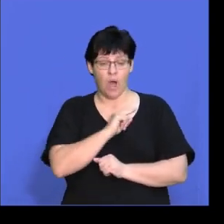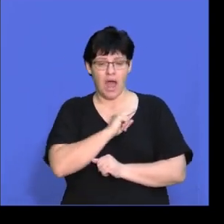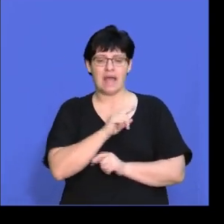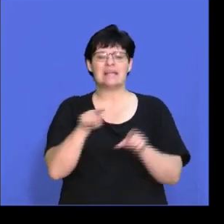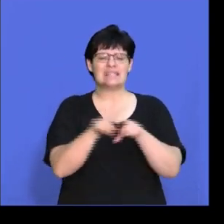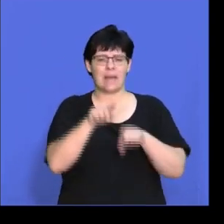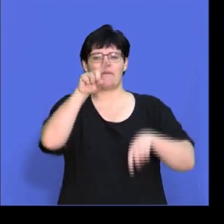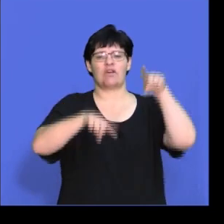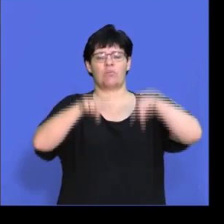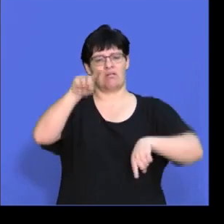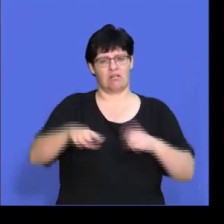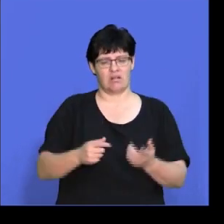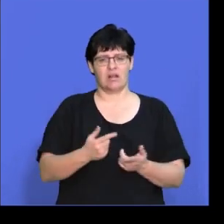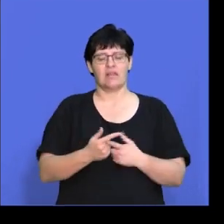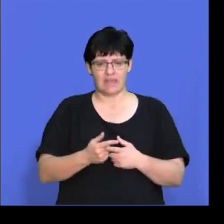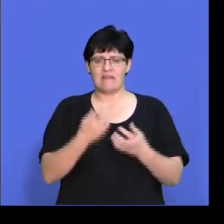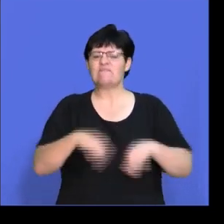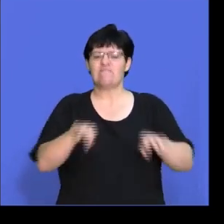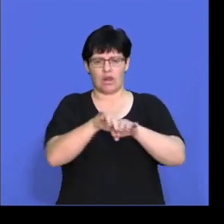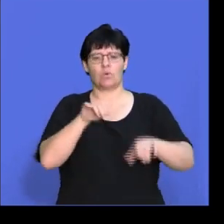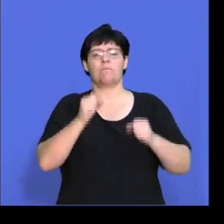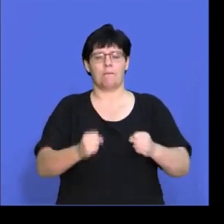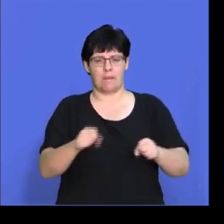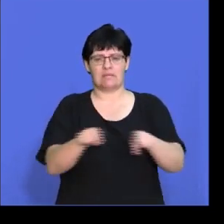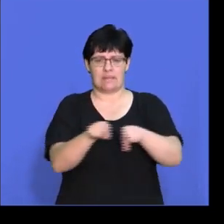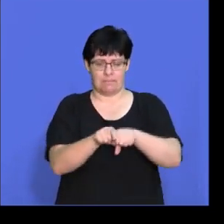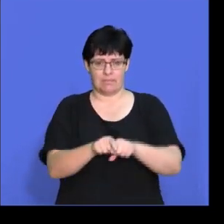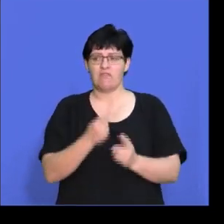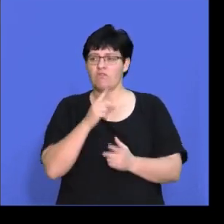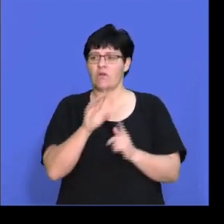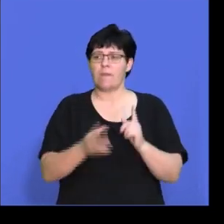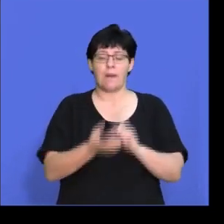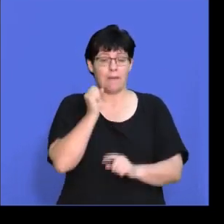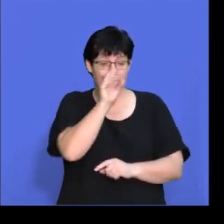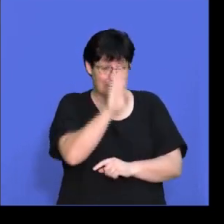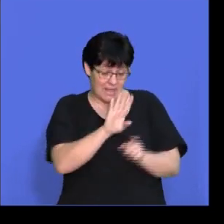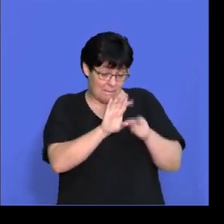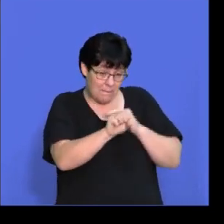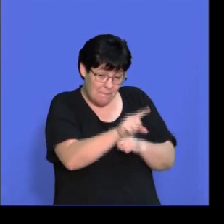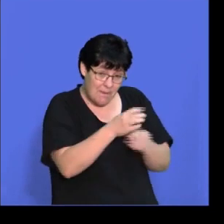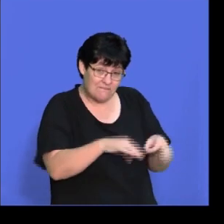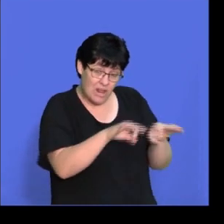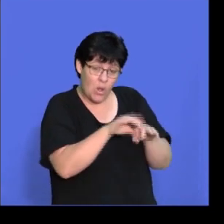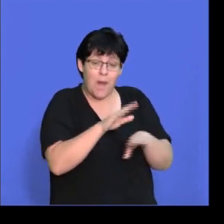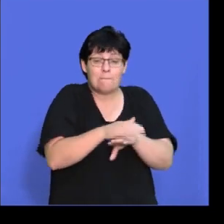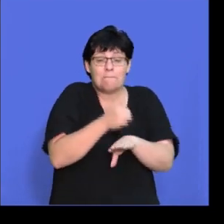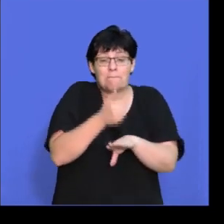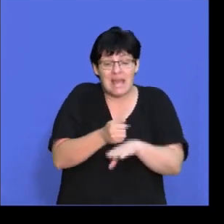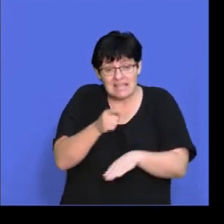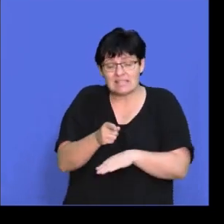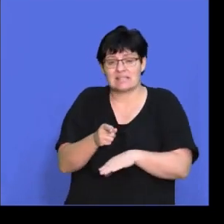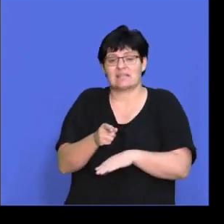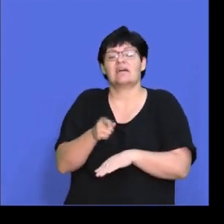same variable, they're actually the same value. So if we can find the value of b over there, the base of the exponential